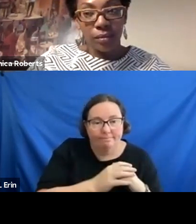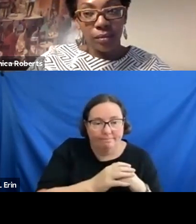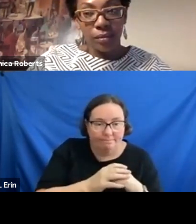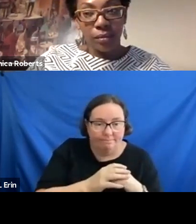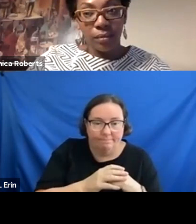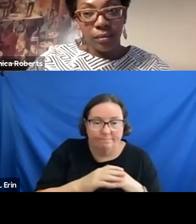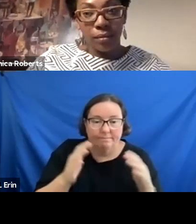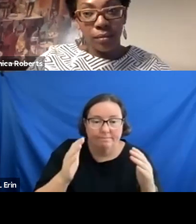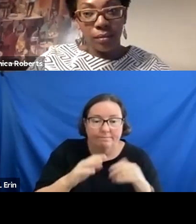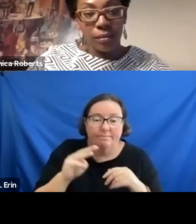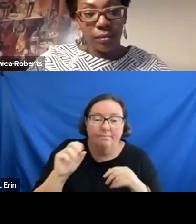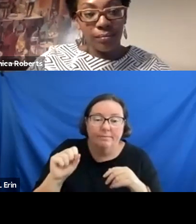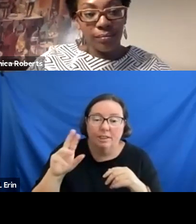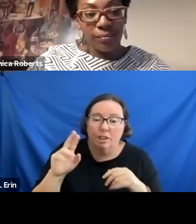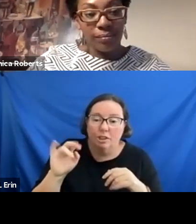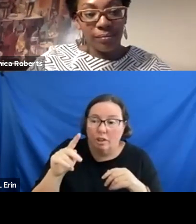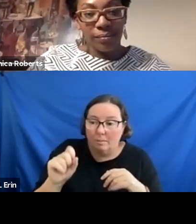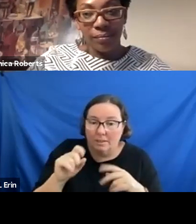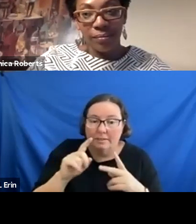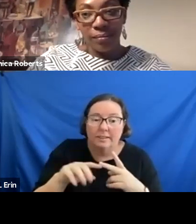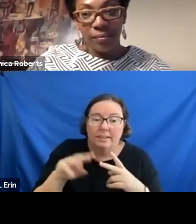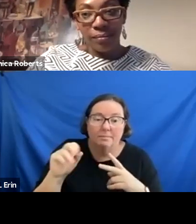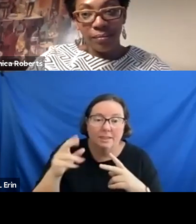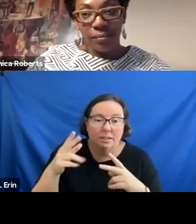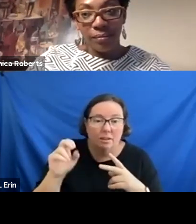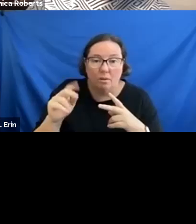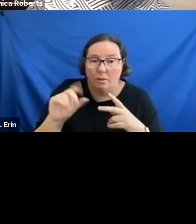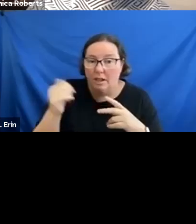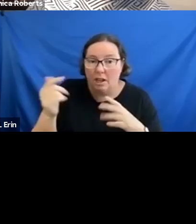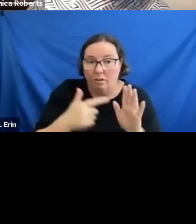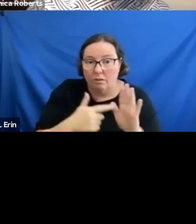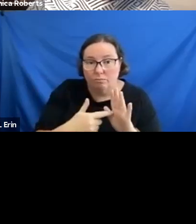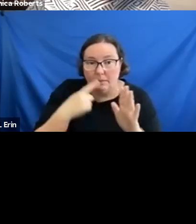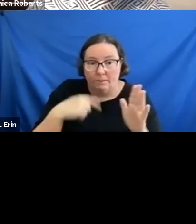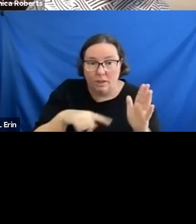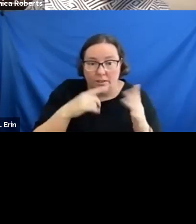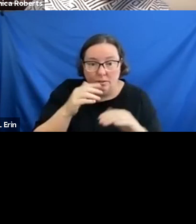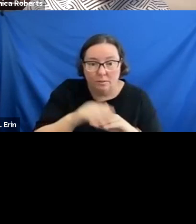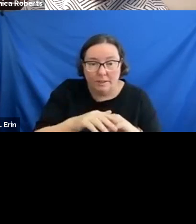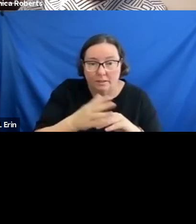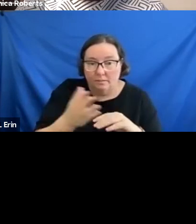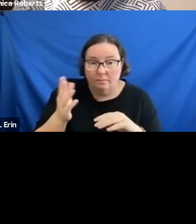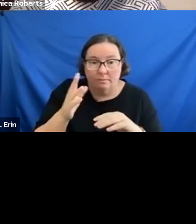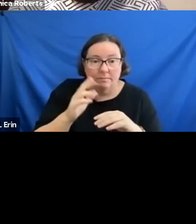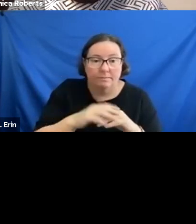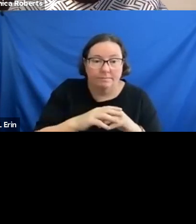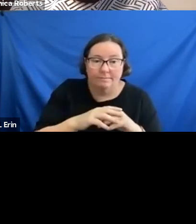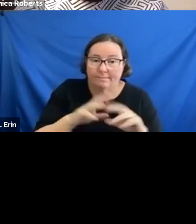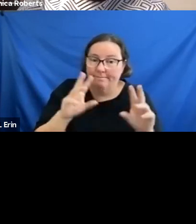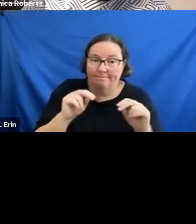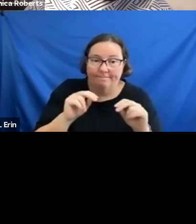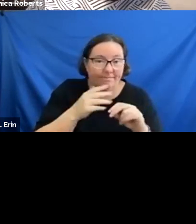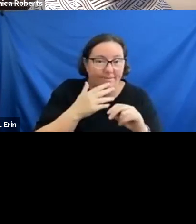So Ms. Roberts and Ms. Hogan, do you have anything else for us tonight? No, ma'am.